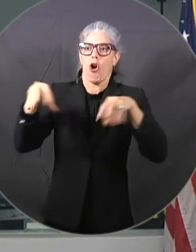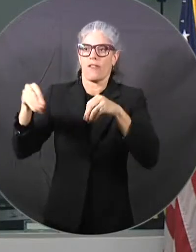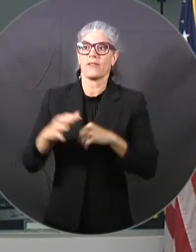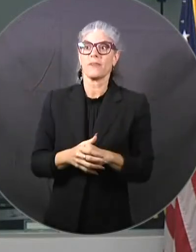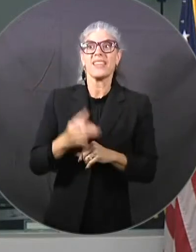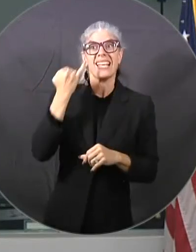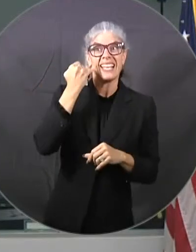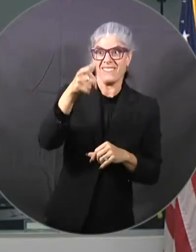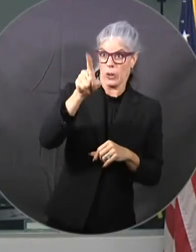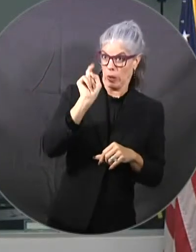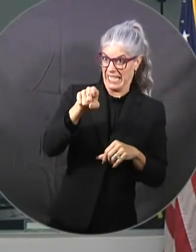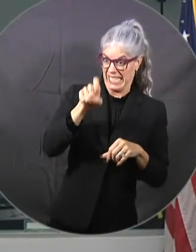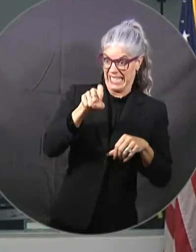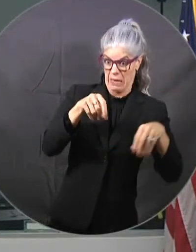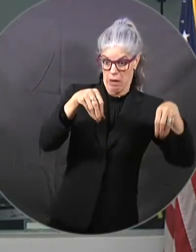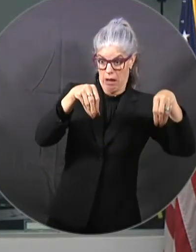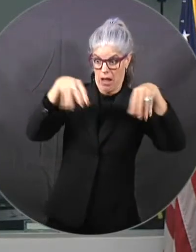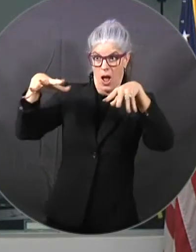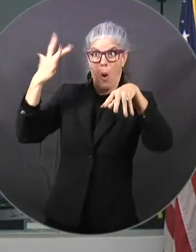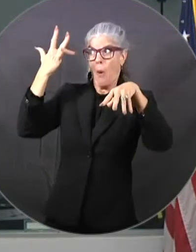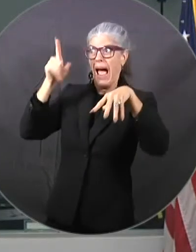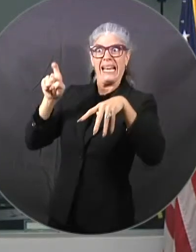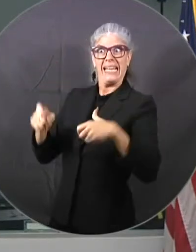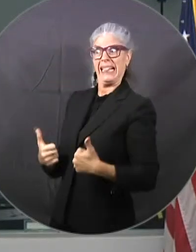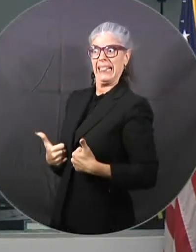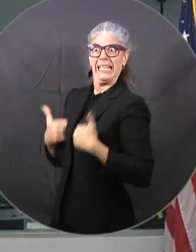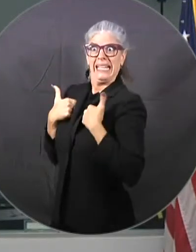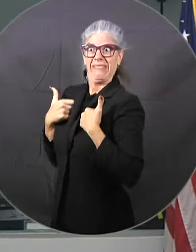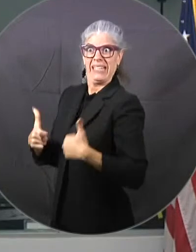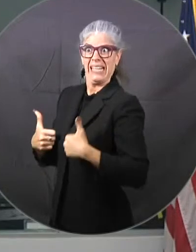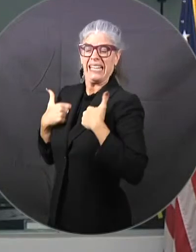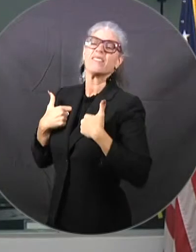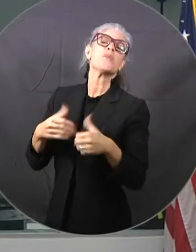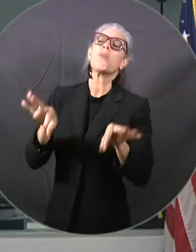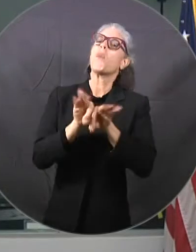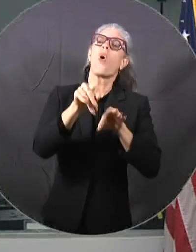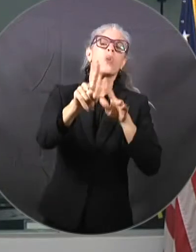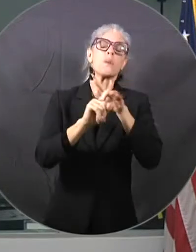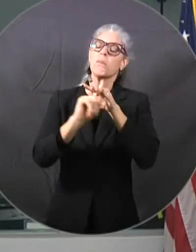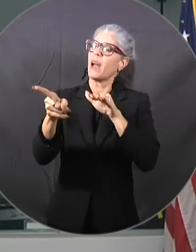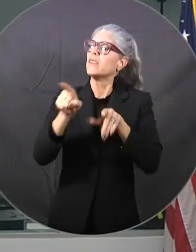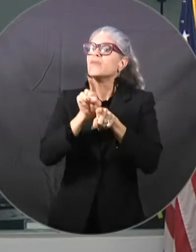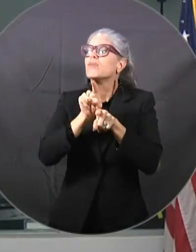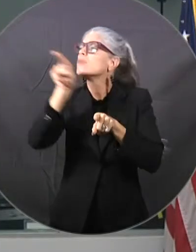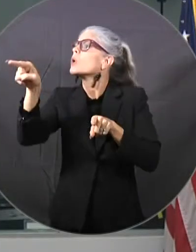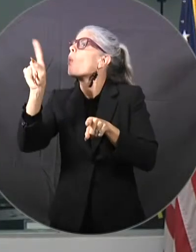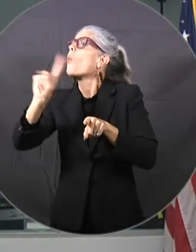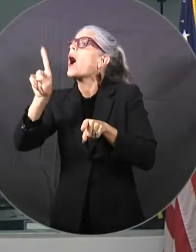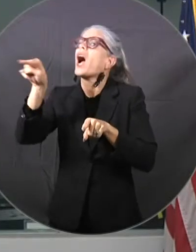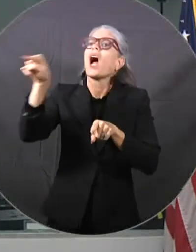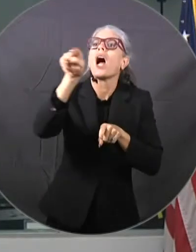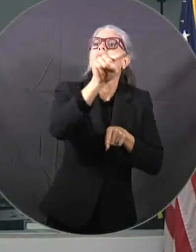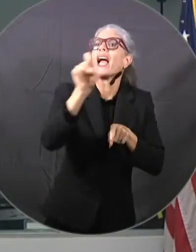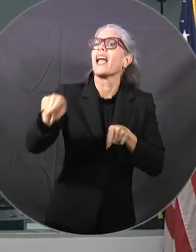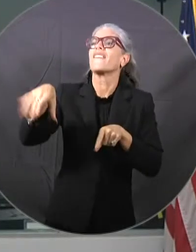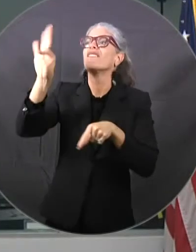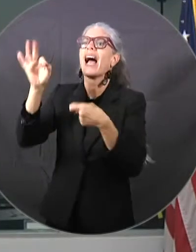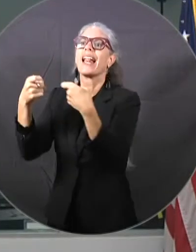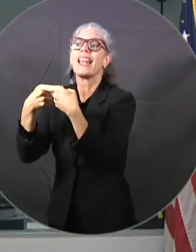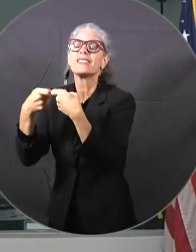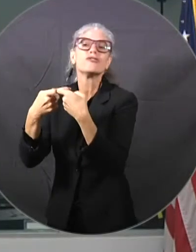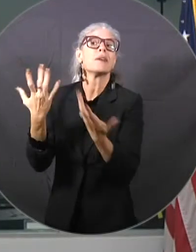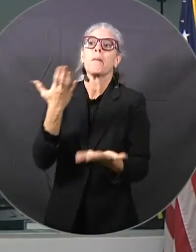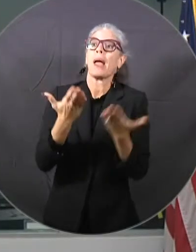you need to evacuate. You need to go somewhere that's friends, family's house, relatives. You need to go